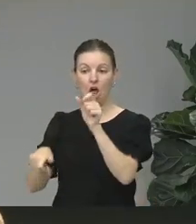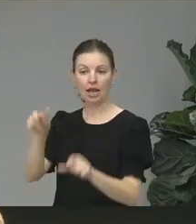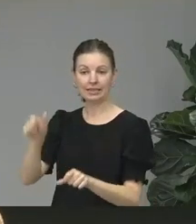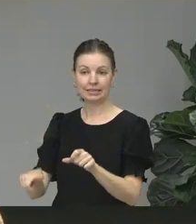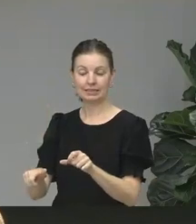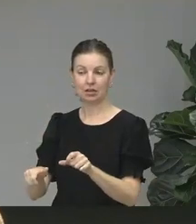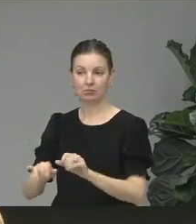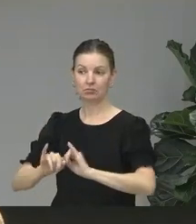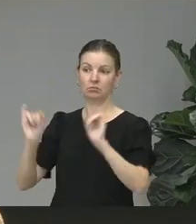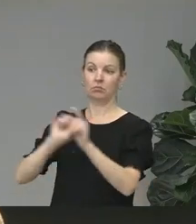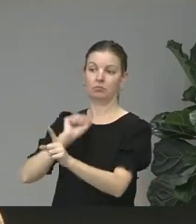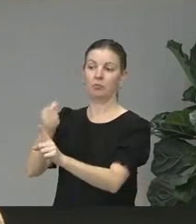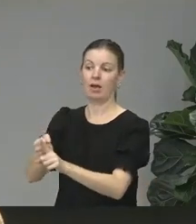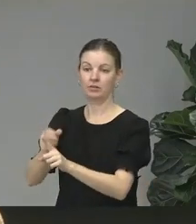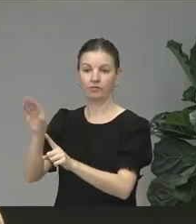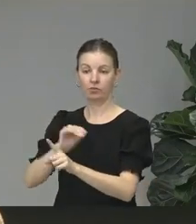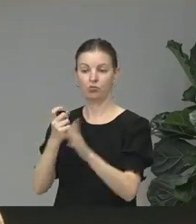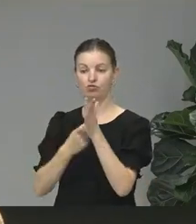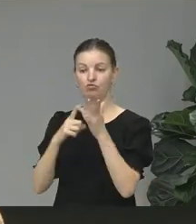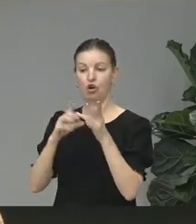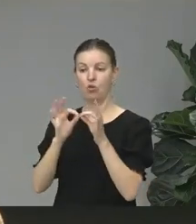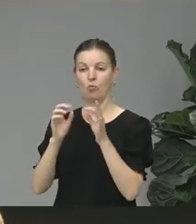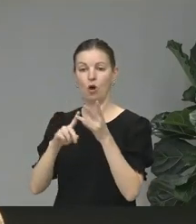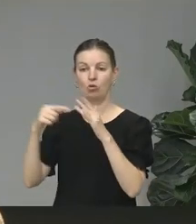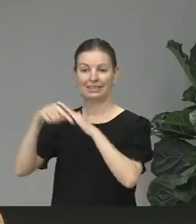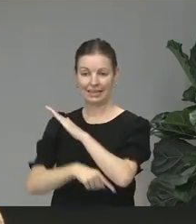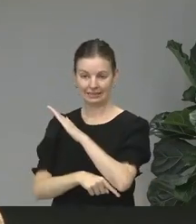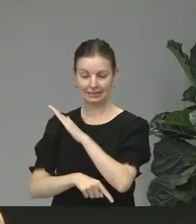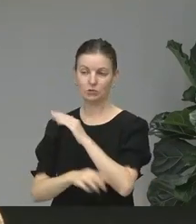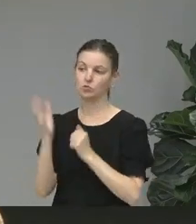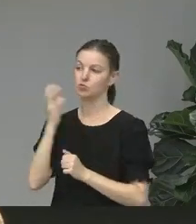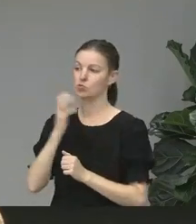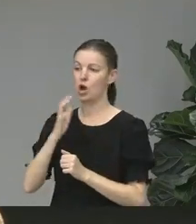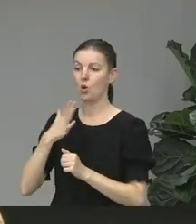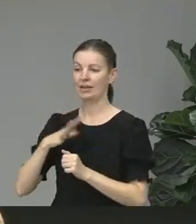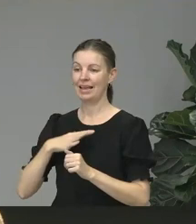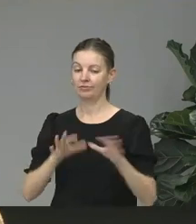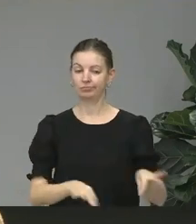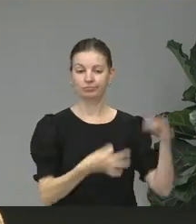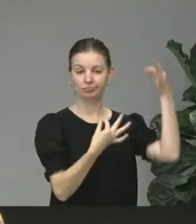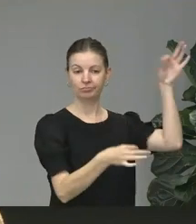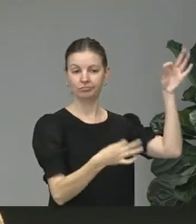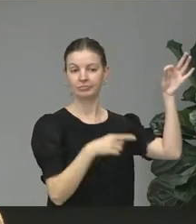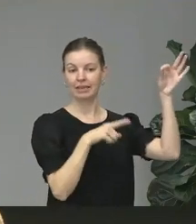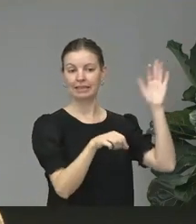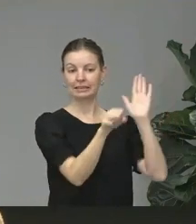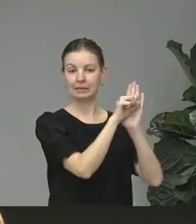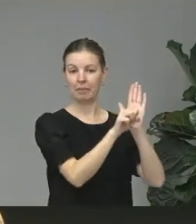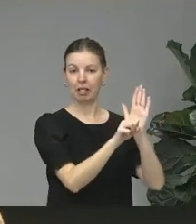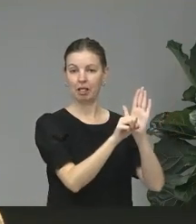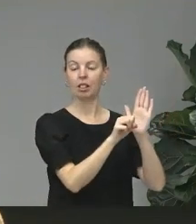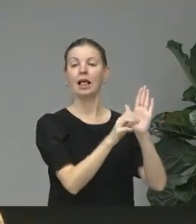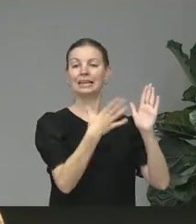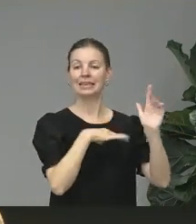other machinery to convert the symbolism of a Human Rights Act into the kind of